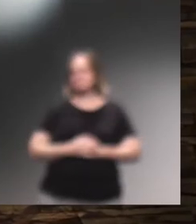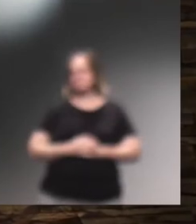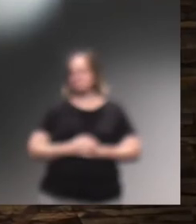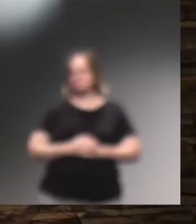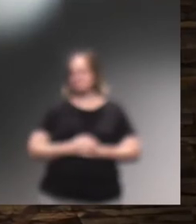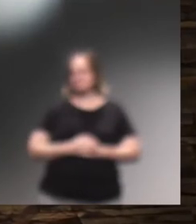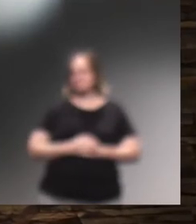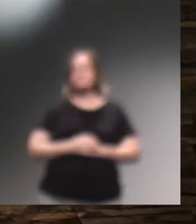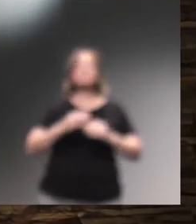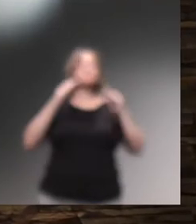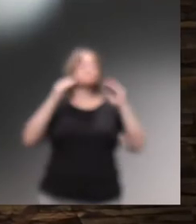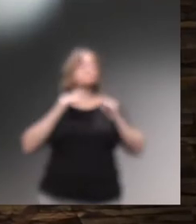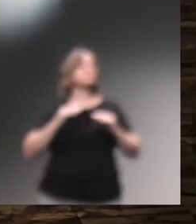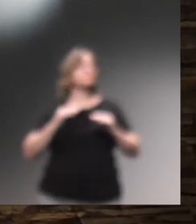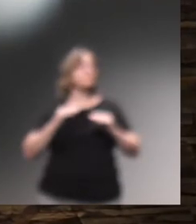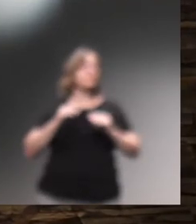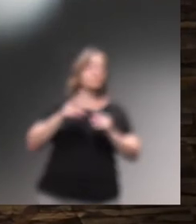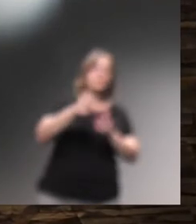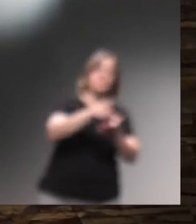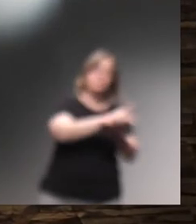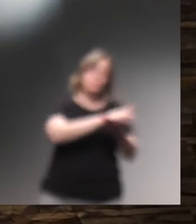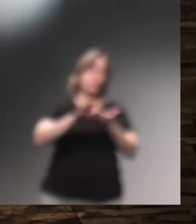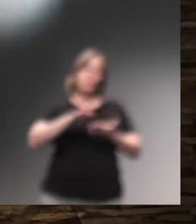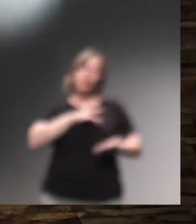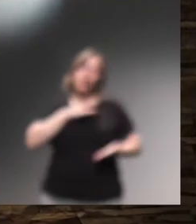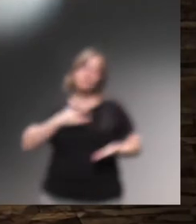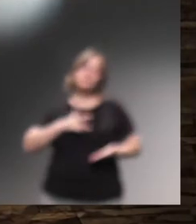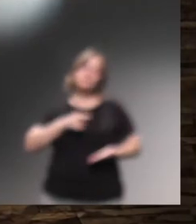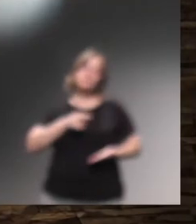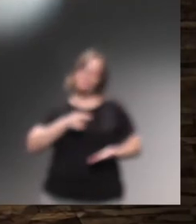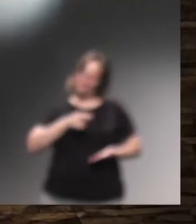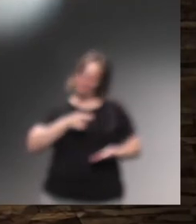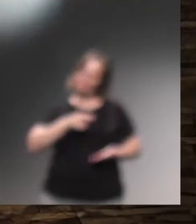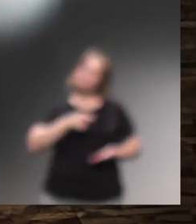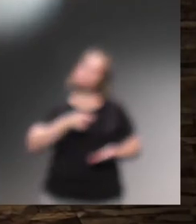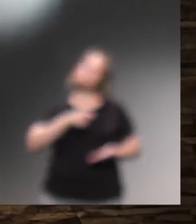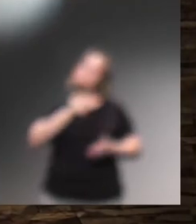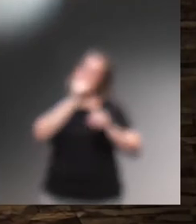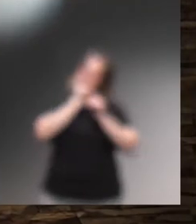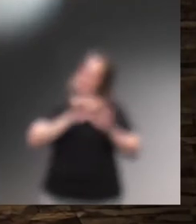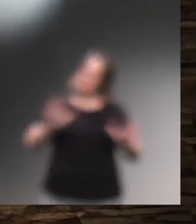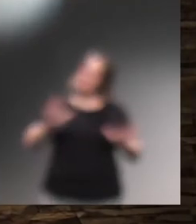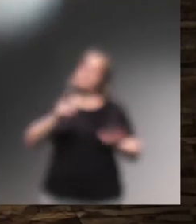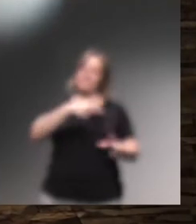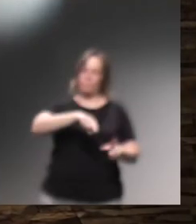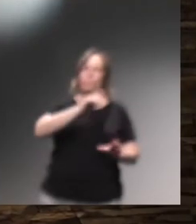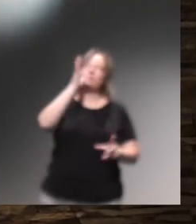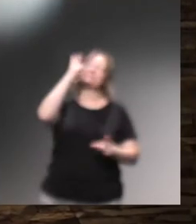Blessed are the pure in heart, for they will see God.